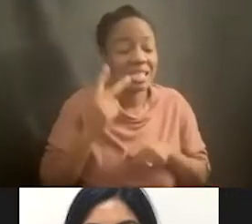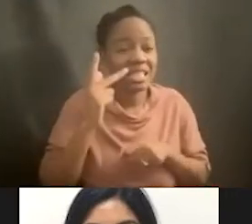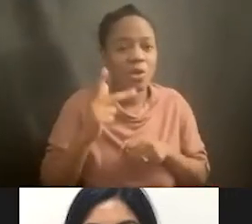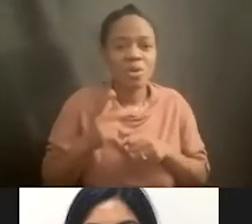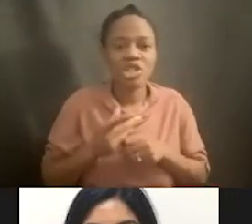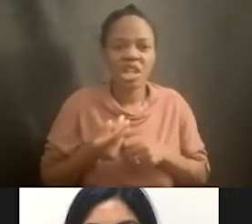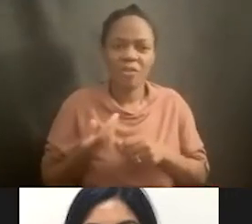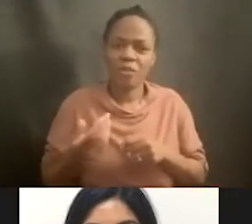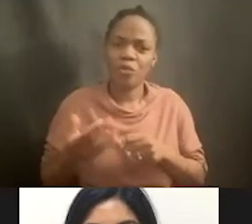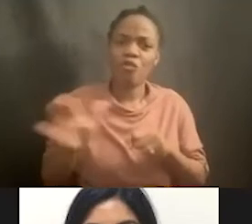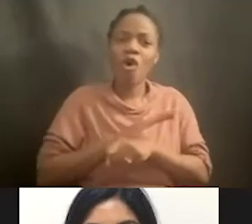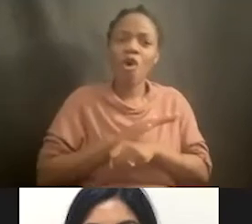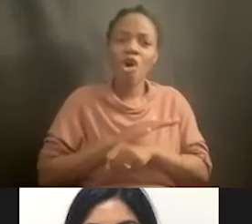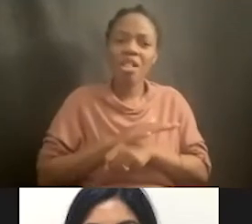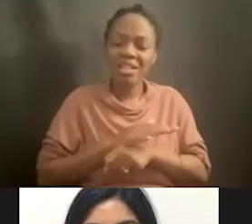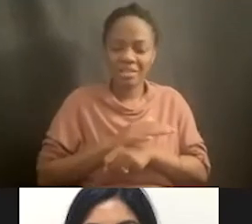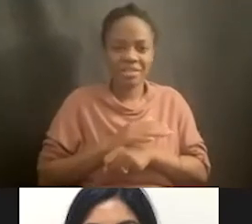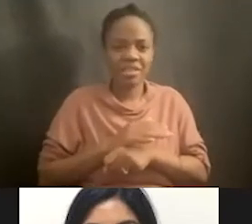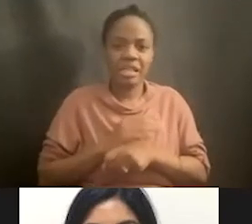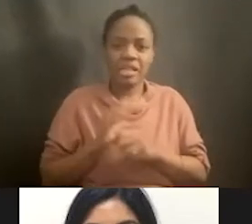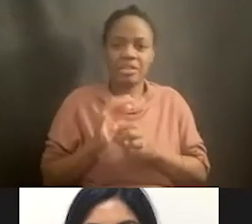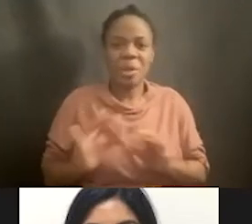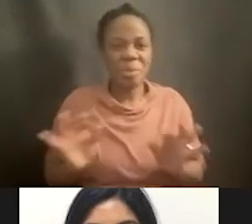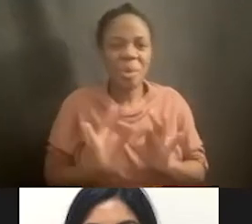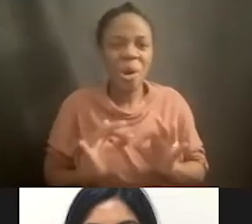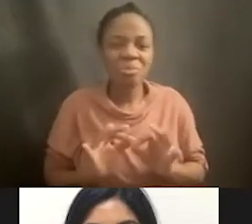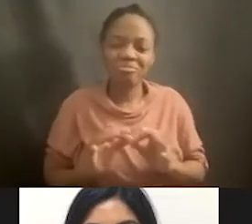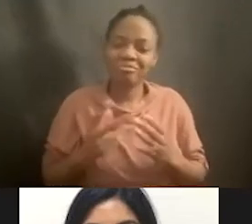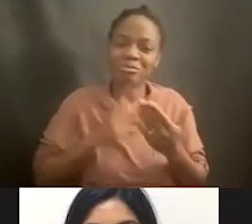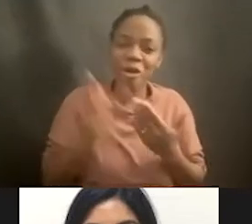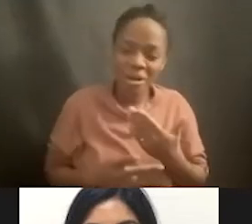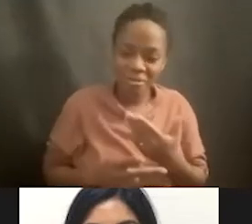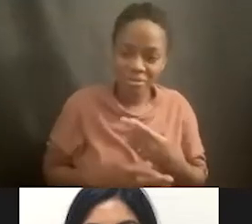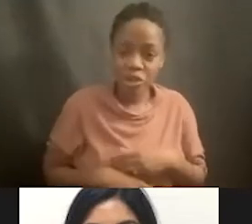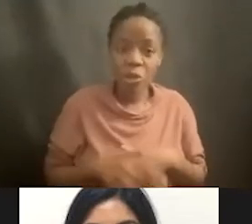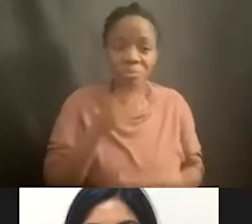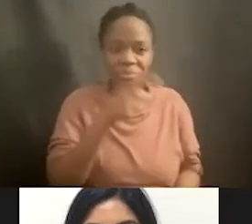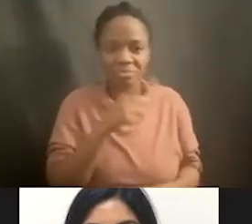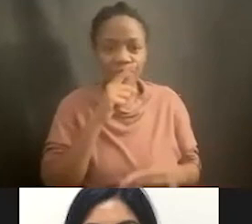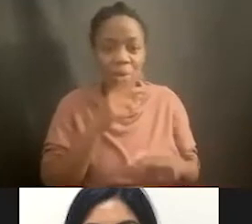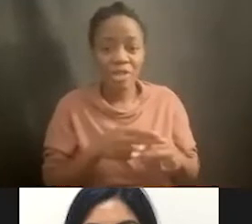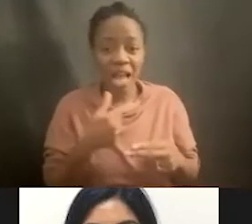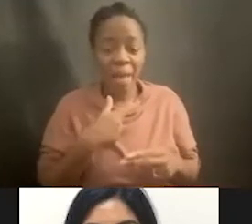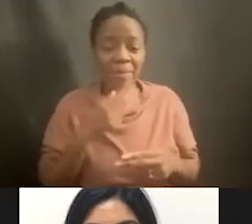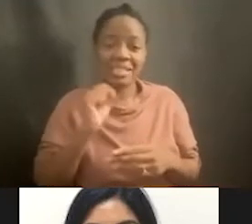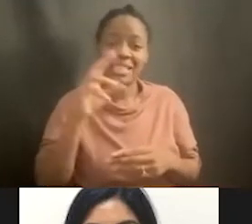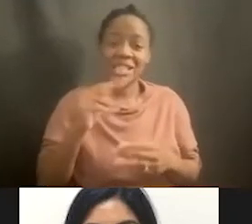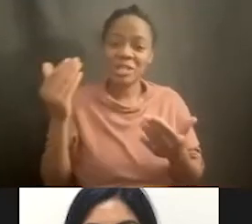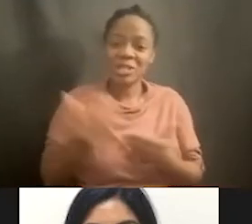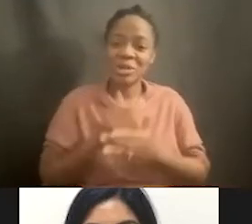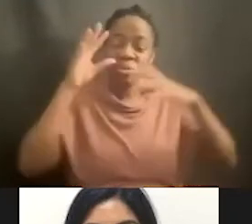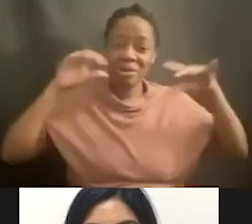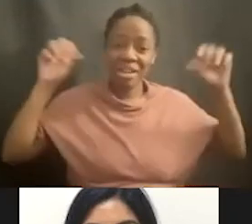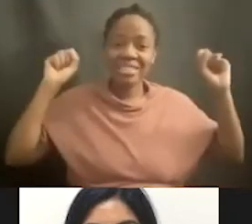and productive program. And so, as Dr. Sanchez mentioned, I am CSUN's new president.